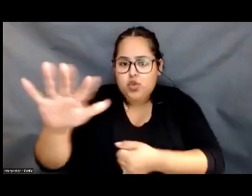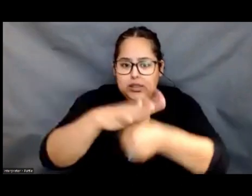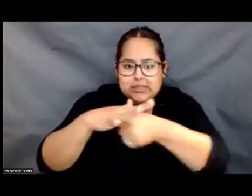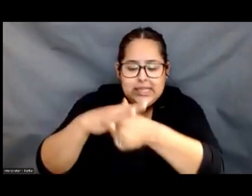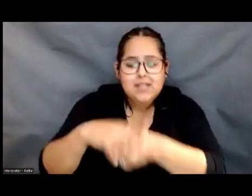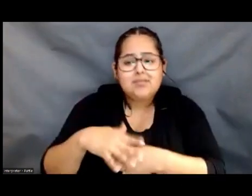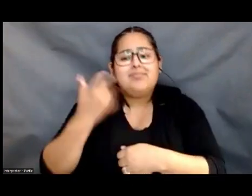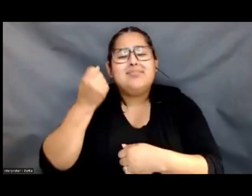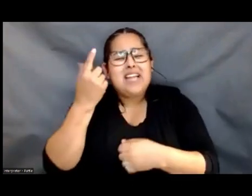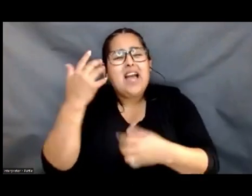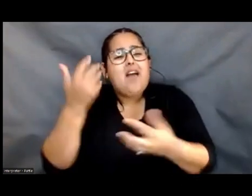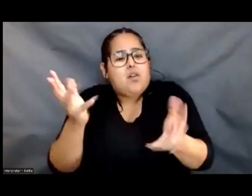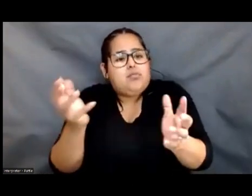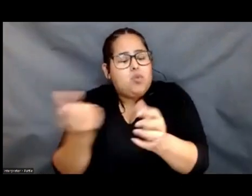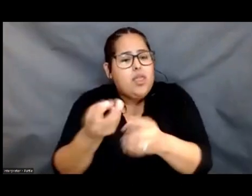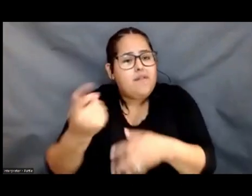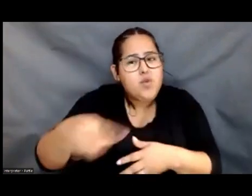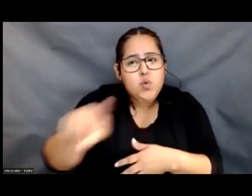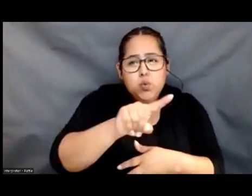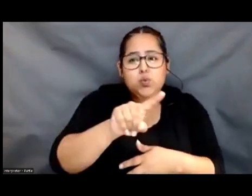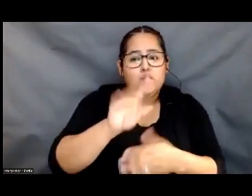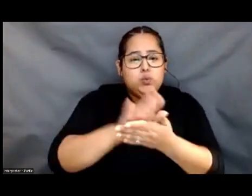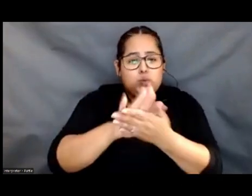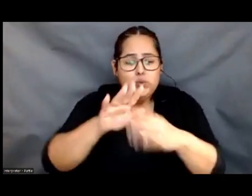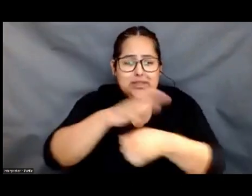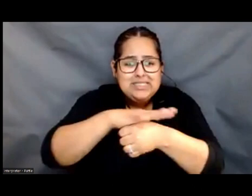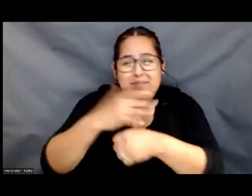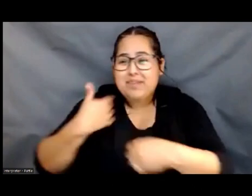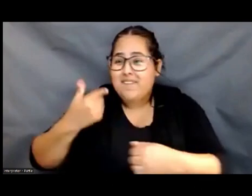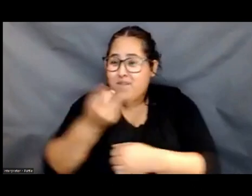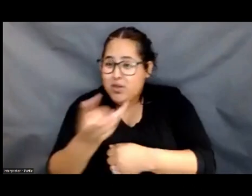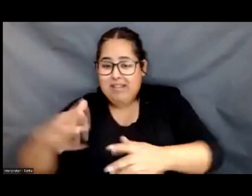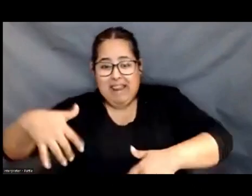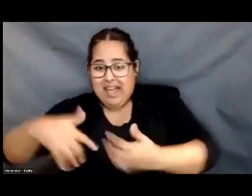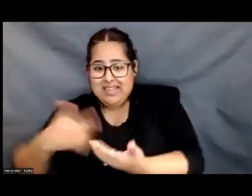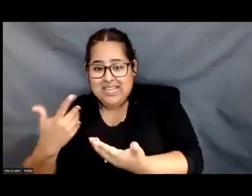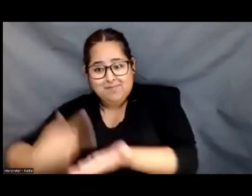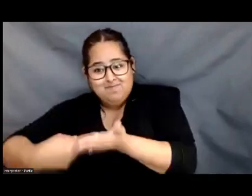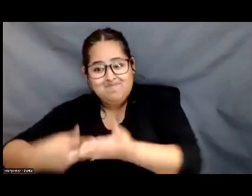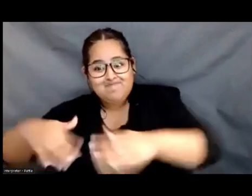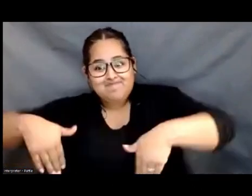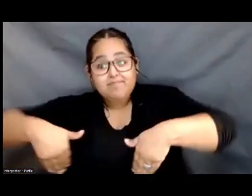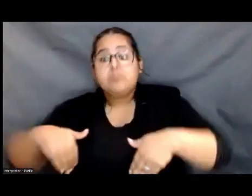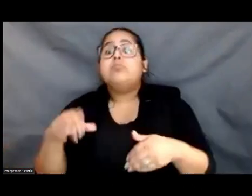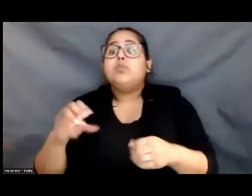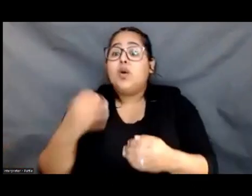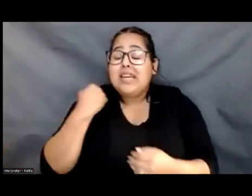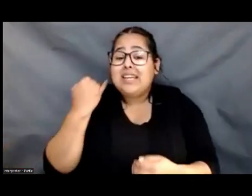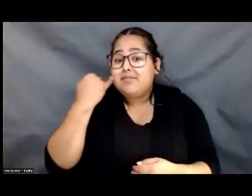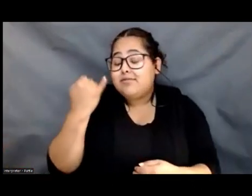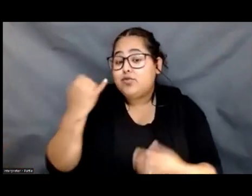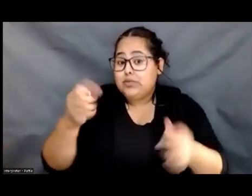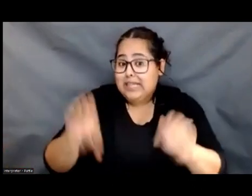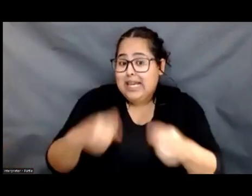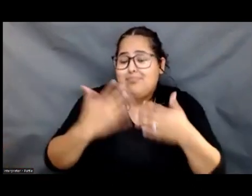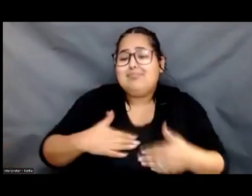a few school sites already, but there's still a lot of sites that have yet to reach out. So if you could, please reach out to me because we'd